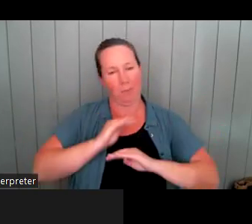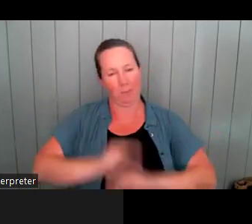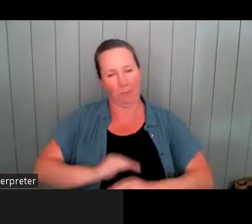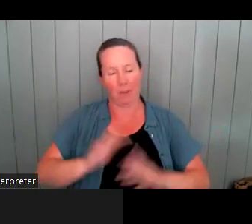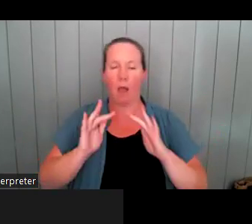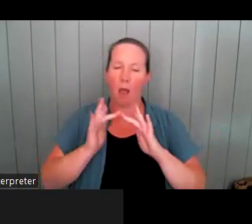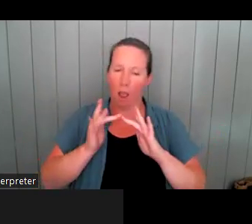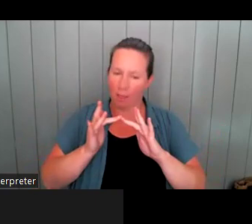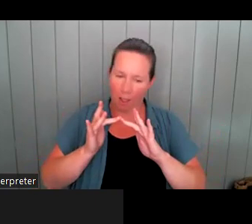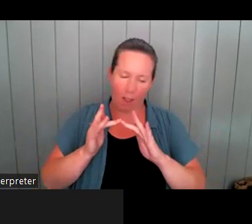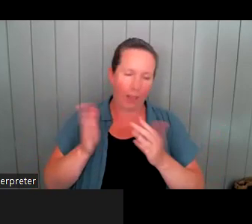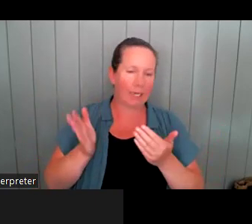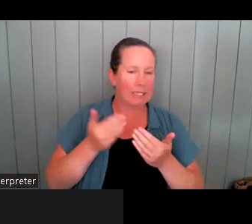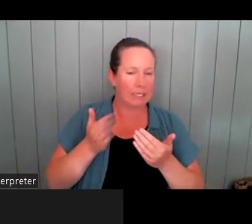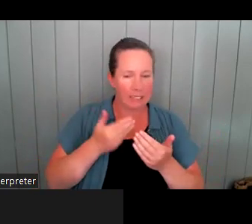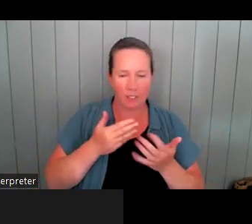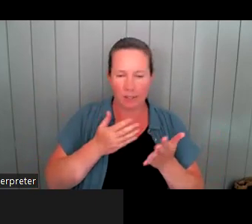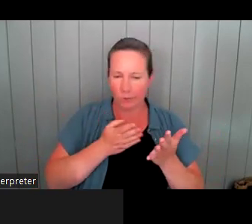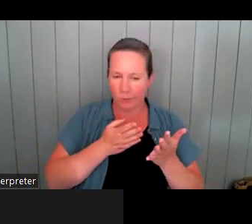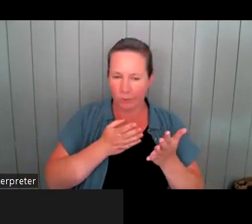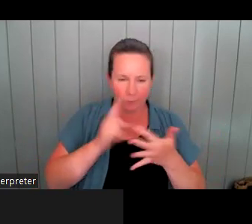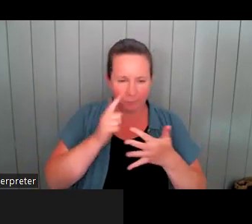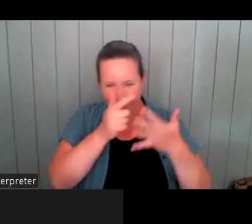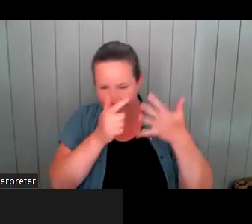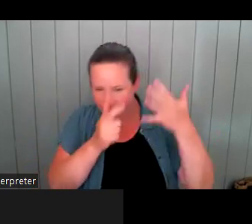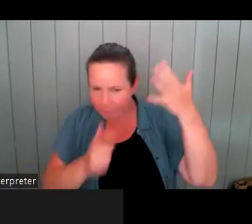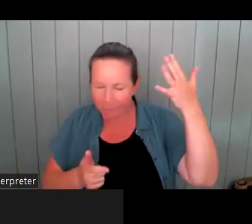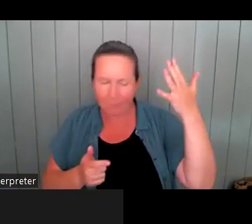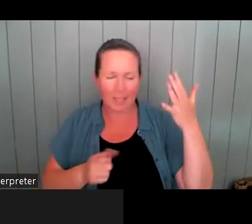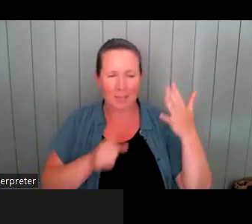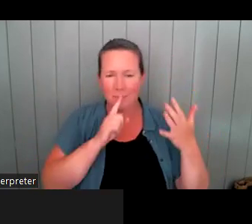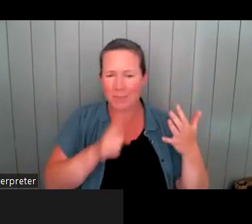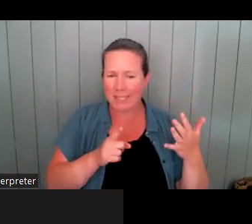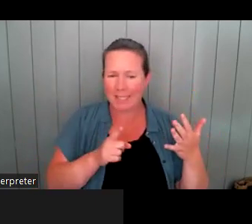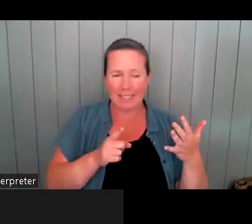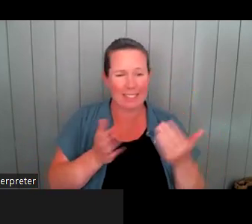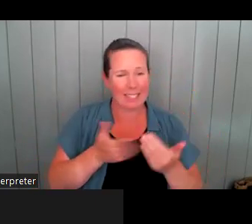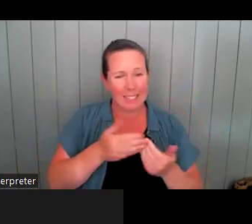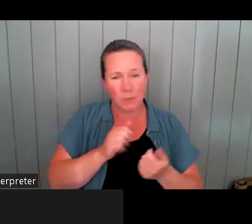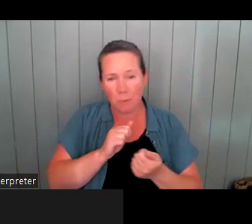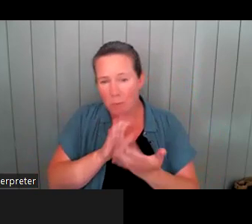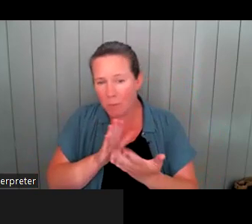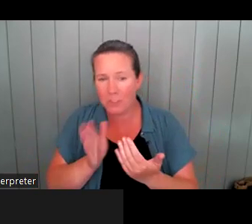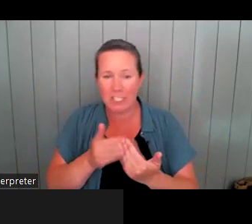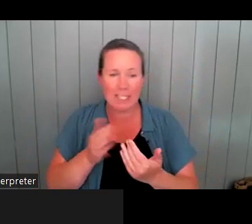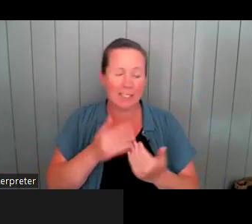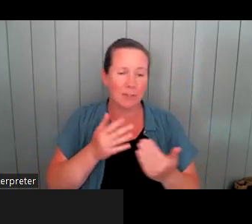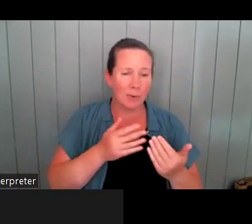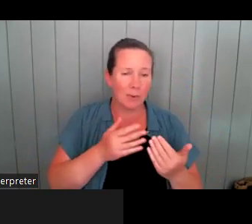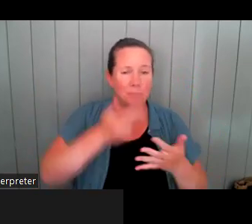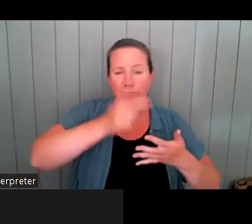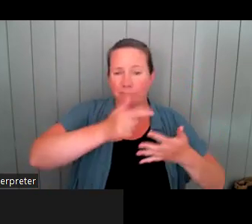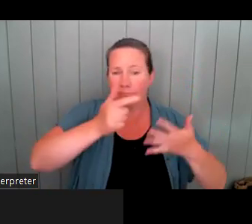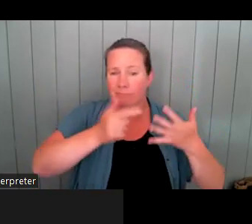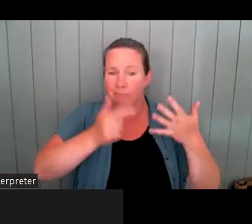this online and they've made it as like approachable as possible. And I